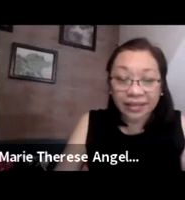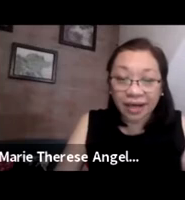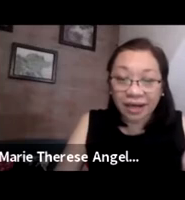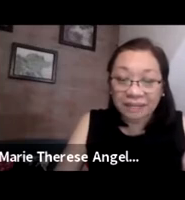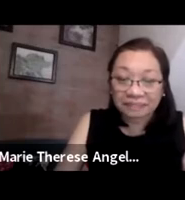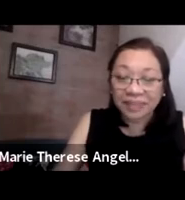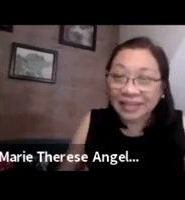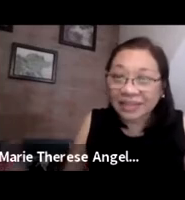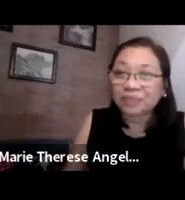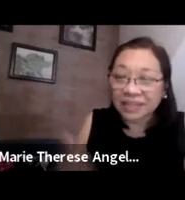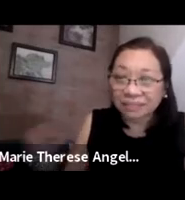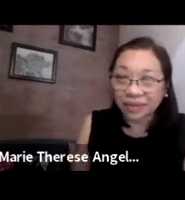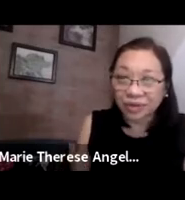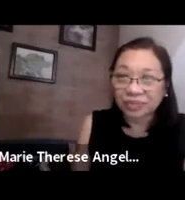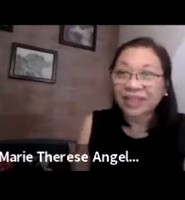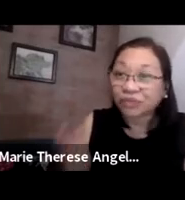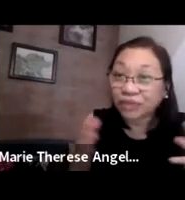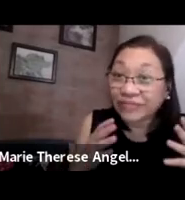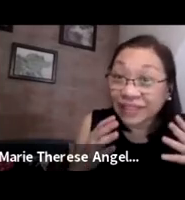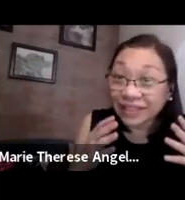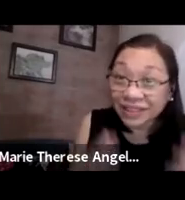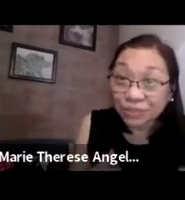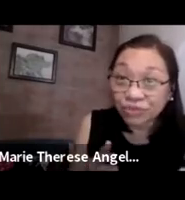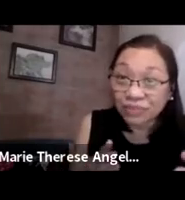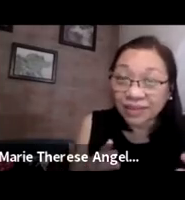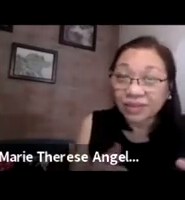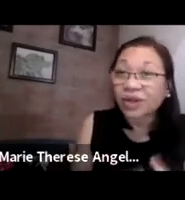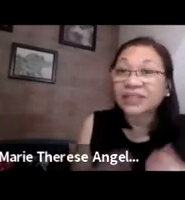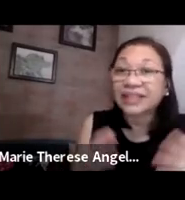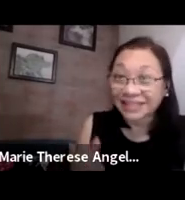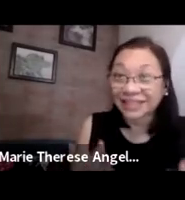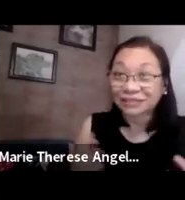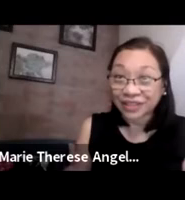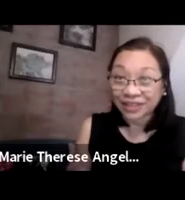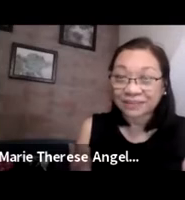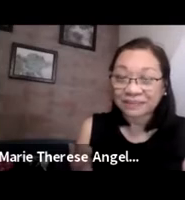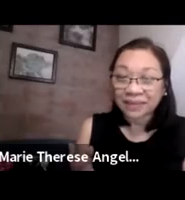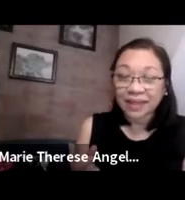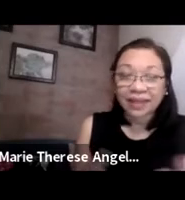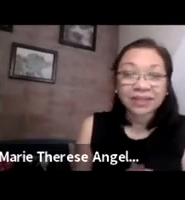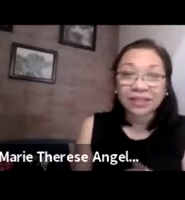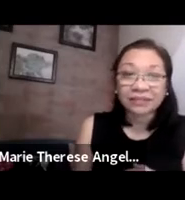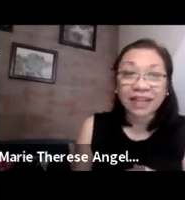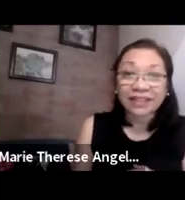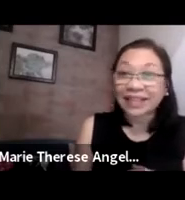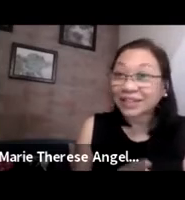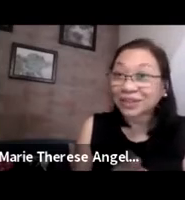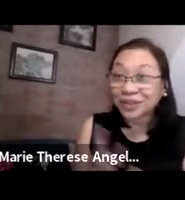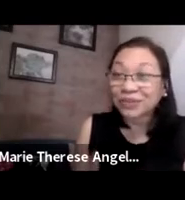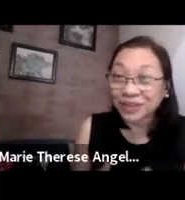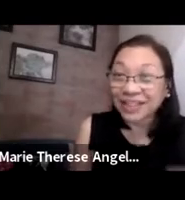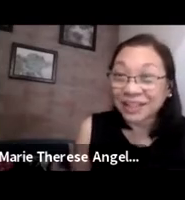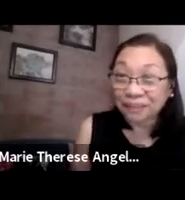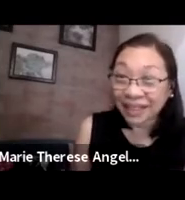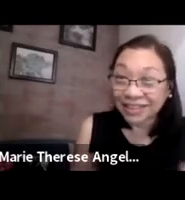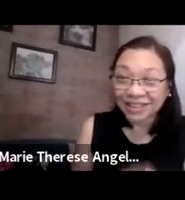and gets people to be involved in this movement called Listen First. So in fact, later on, we will